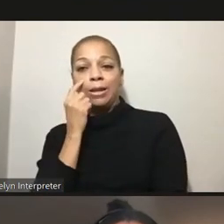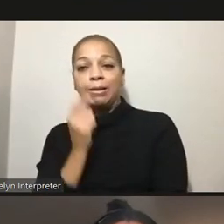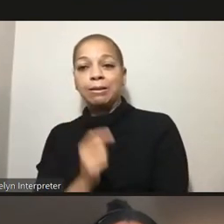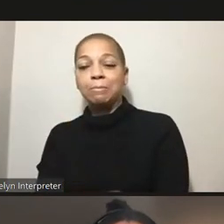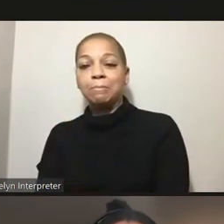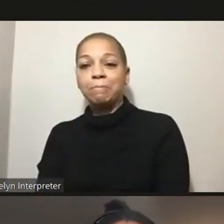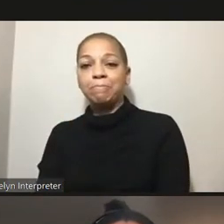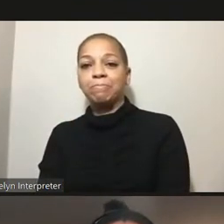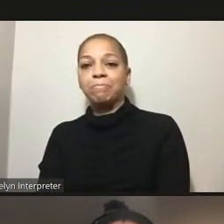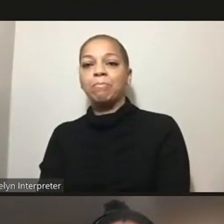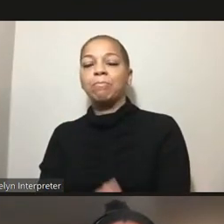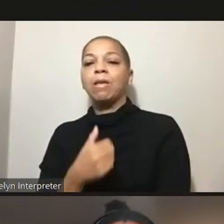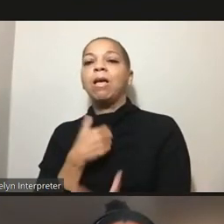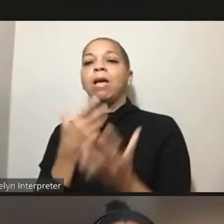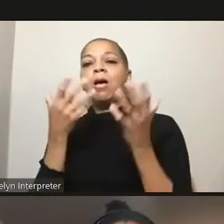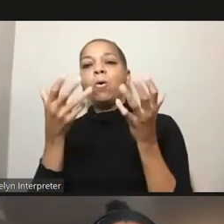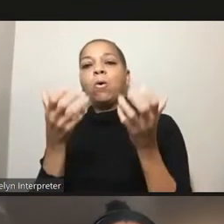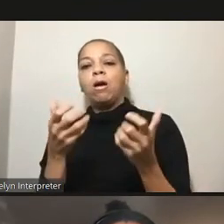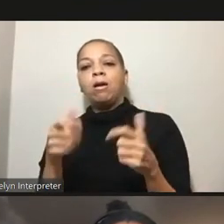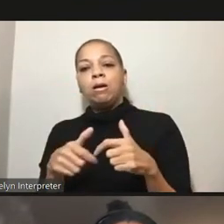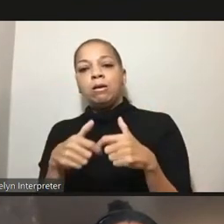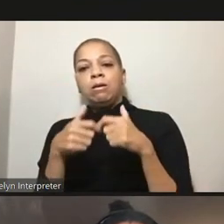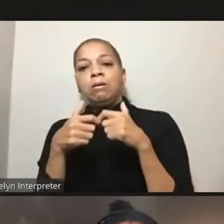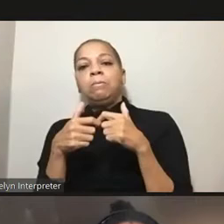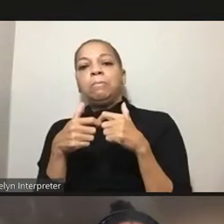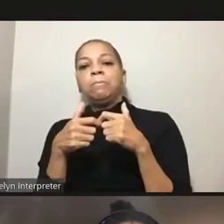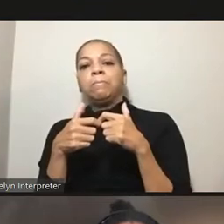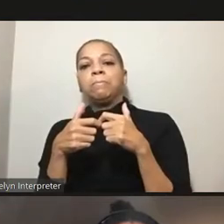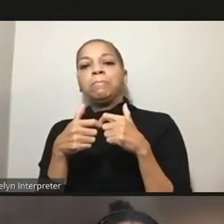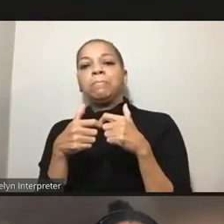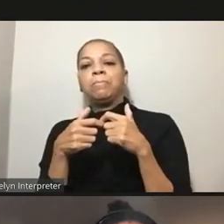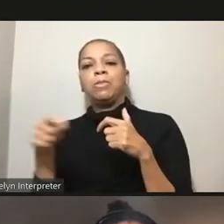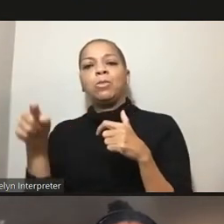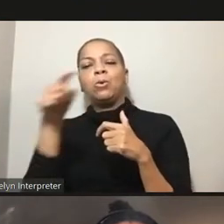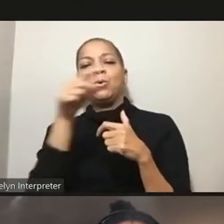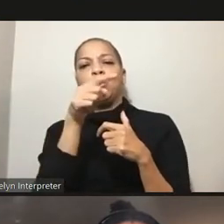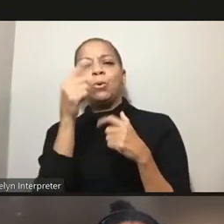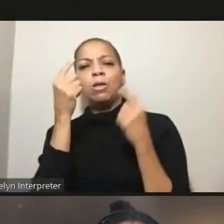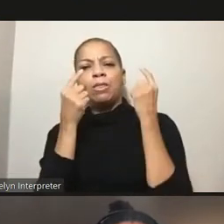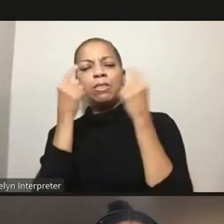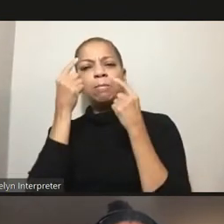So I want to take a moment for you to think about what